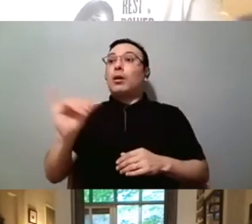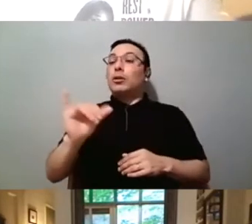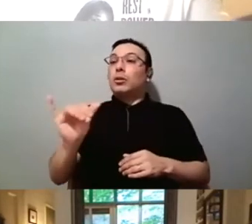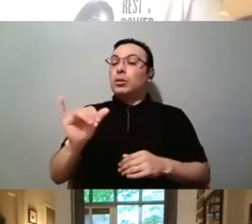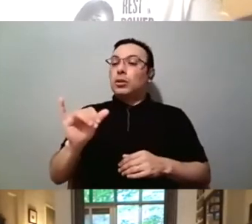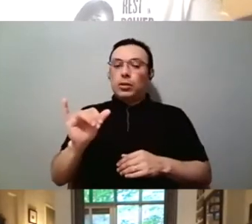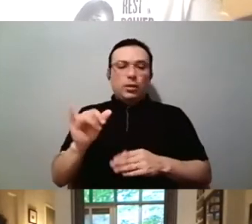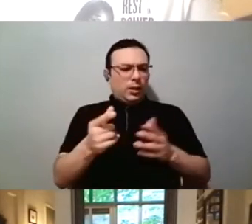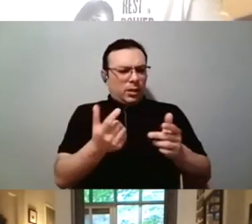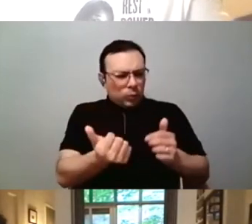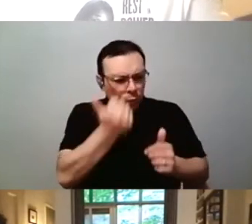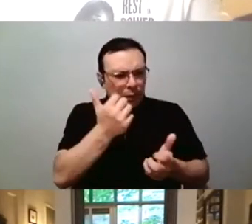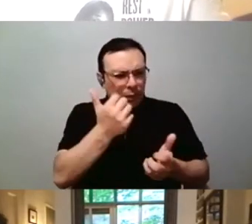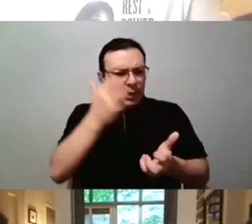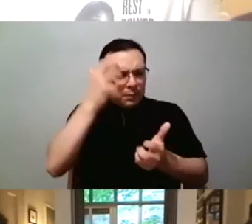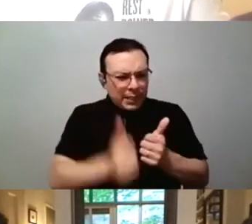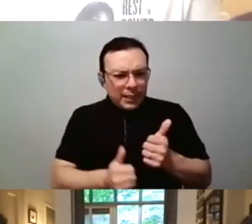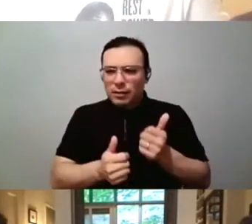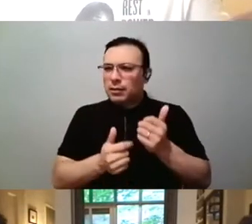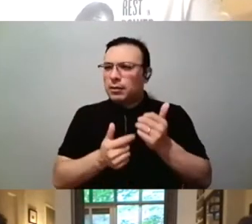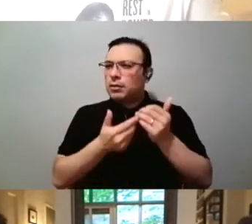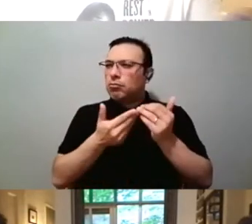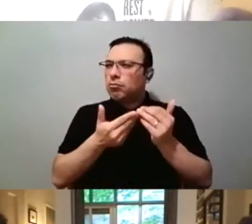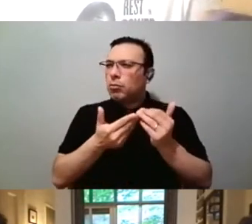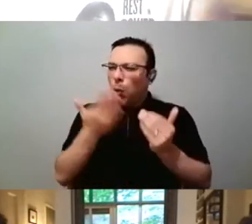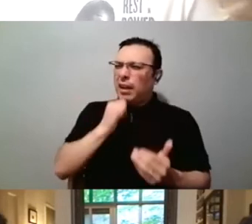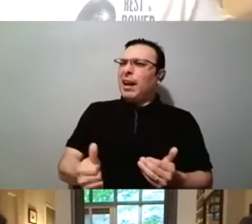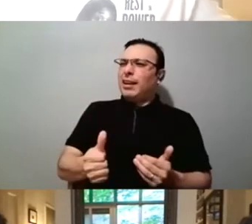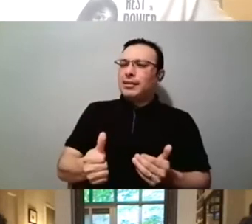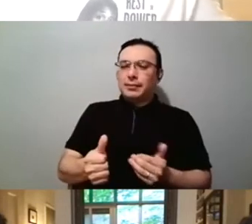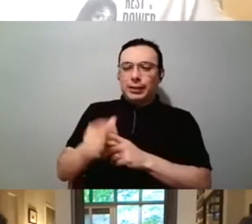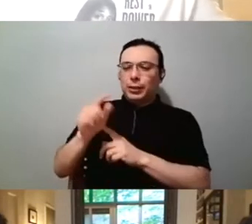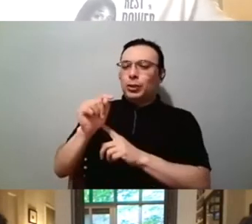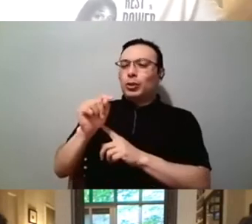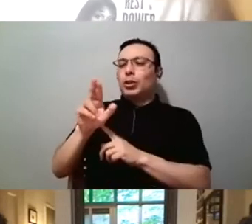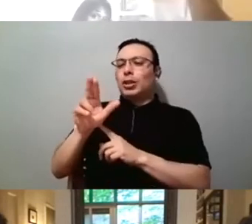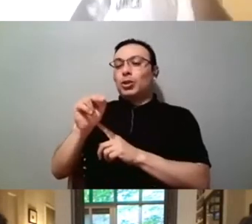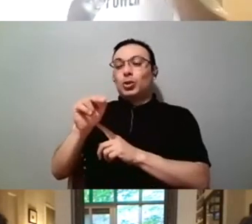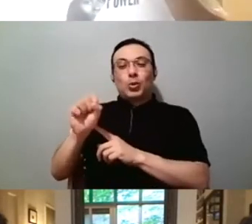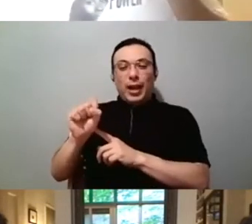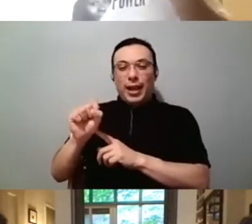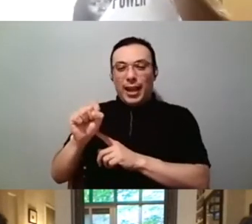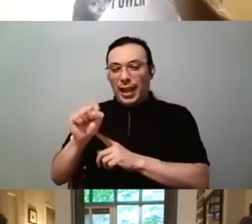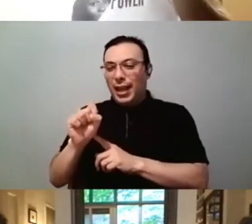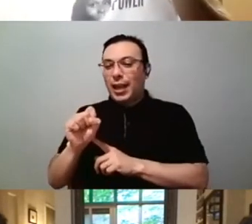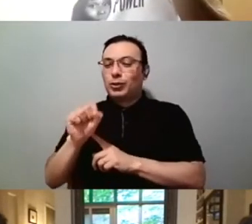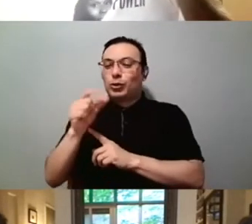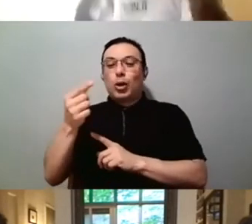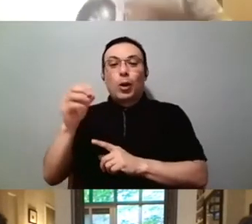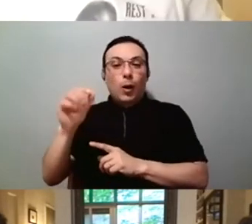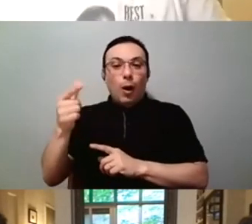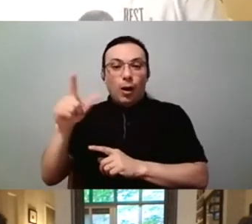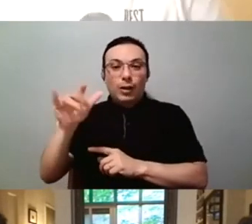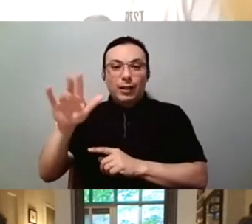trans be goggling it is that it isn't that way it isn't it and that that really is